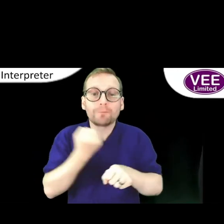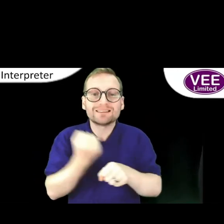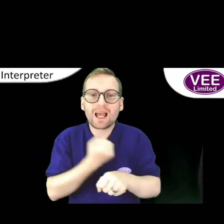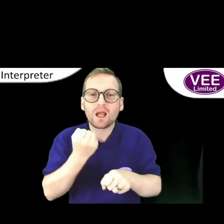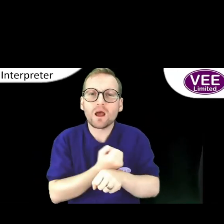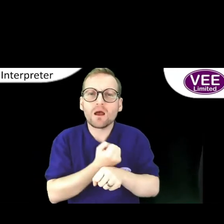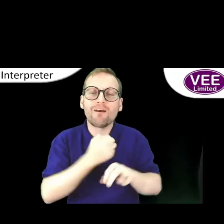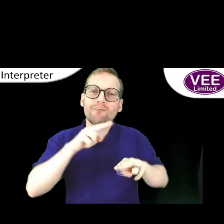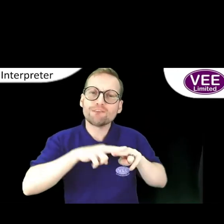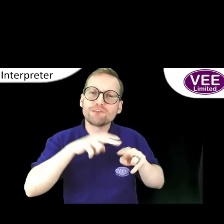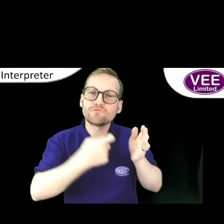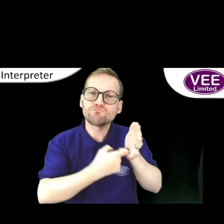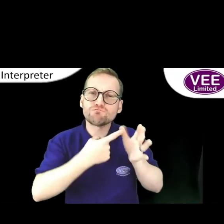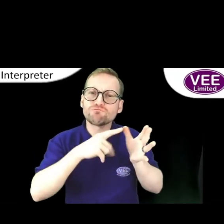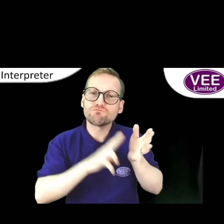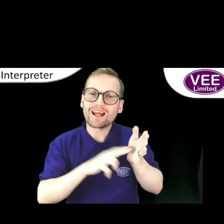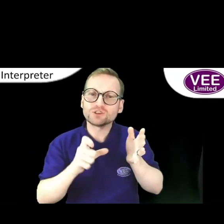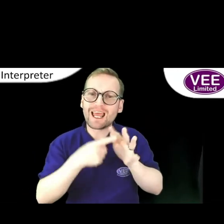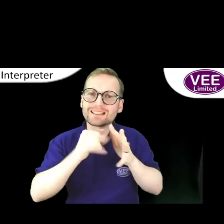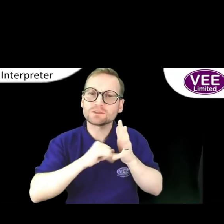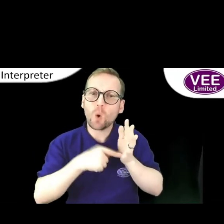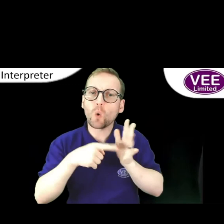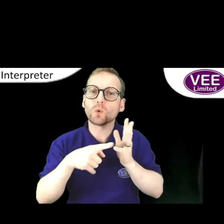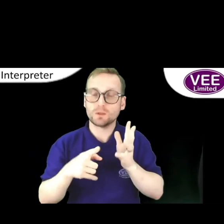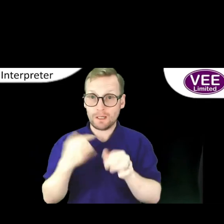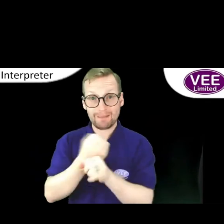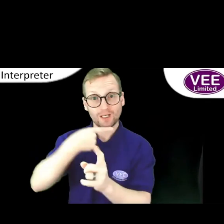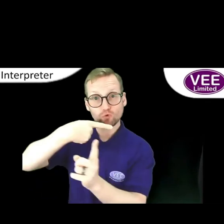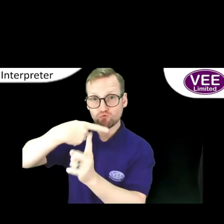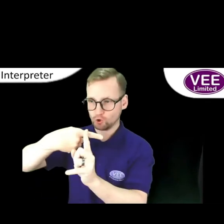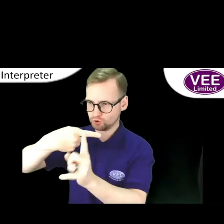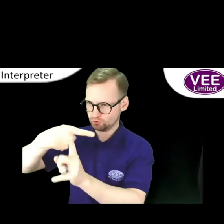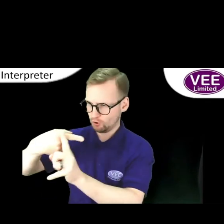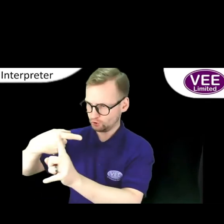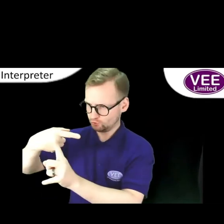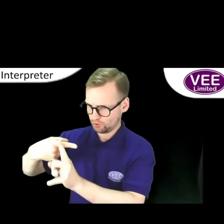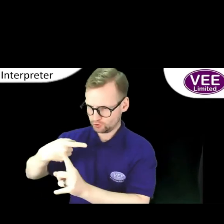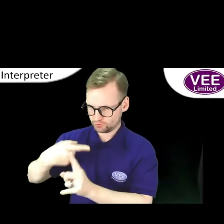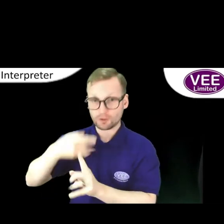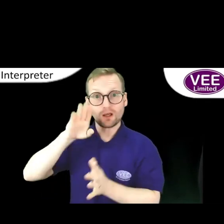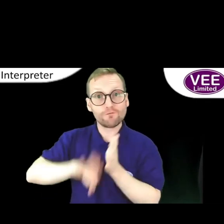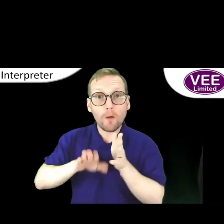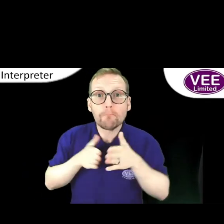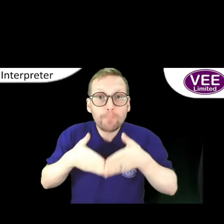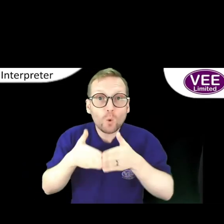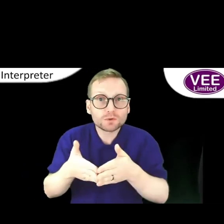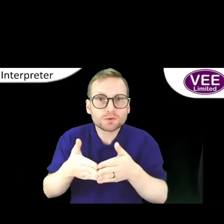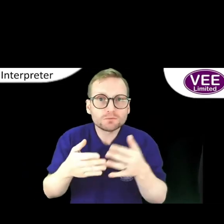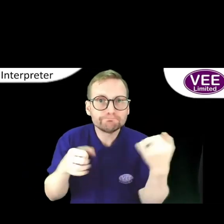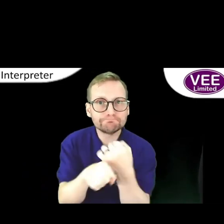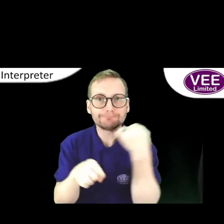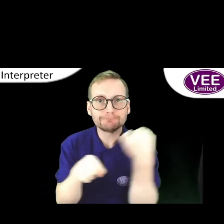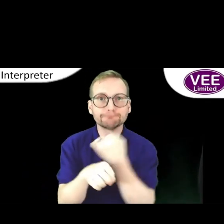Tuccio, made an individual cross for each person from the wreckage of the boat that carried them to the